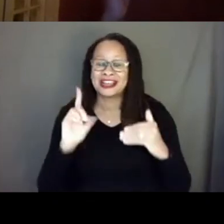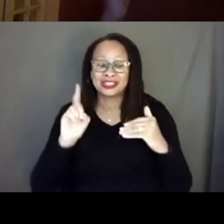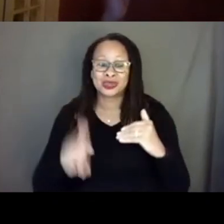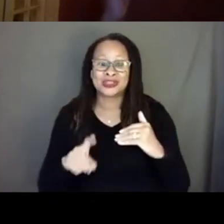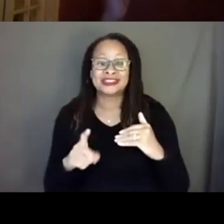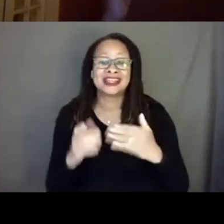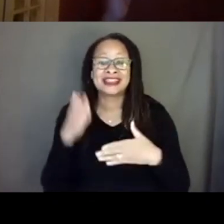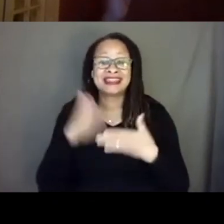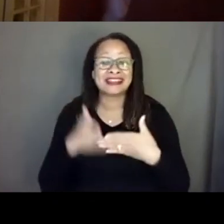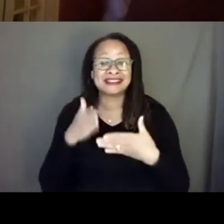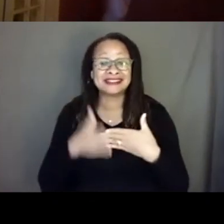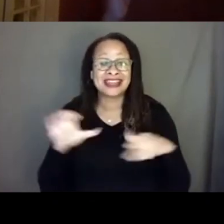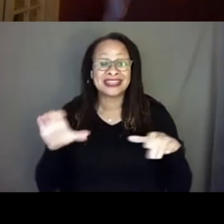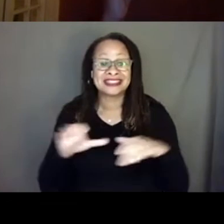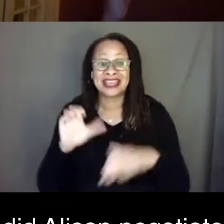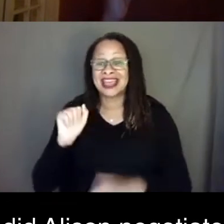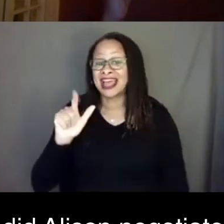end,